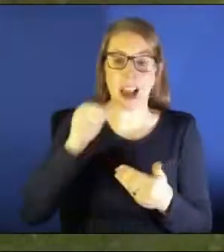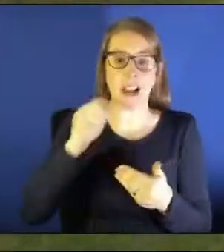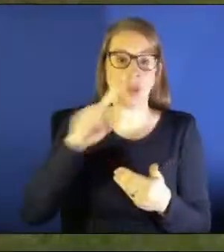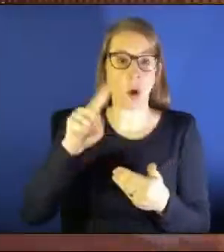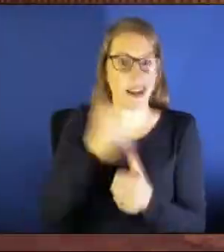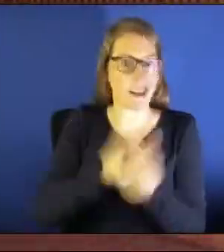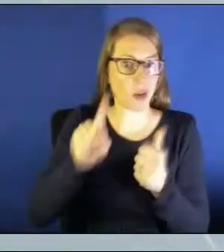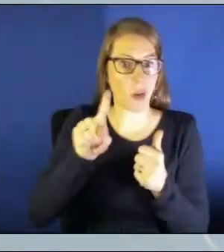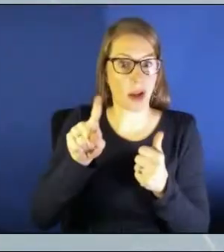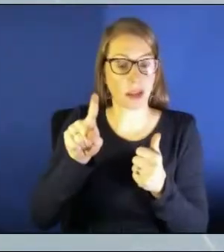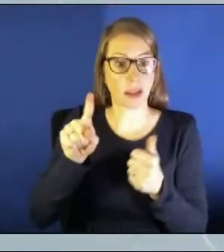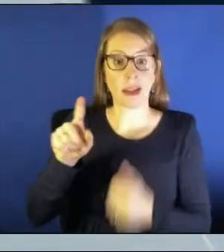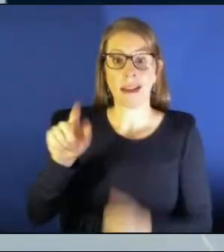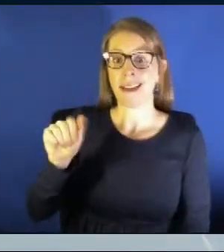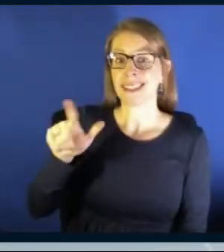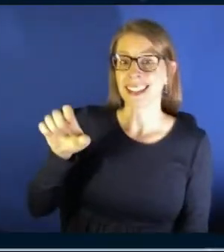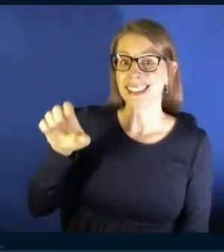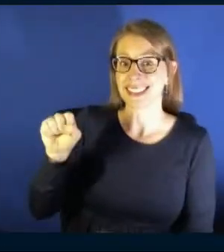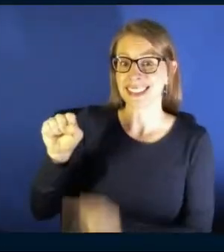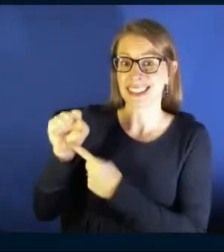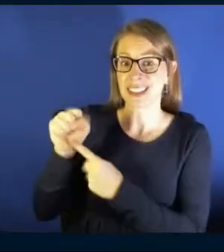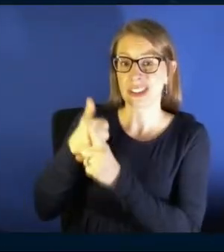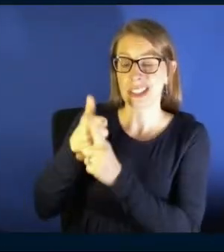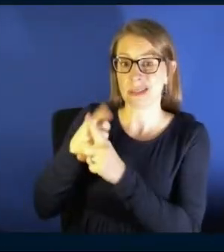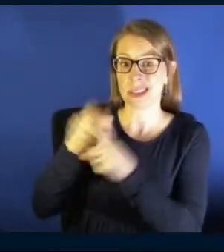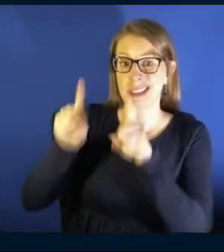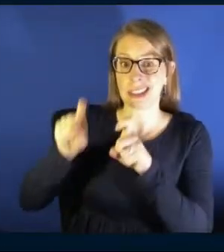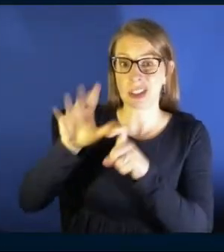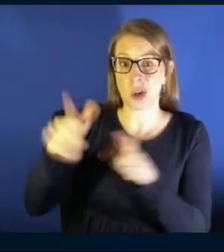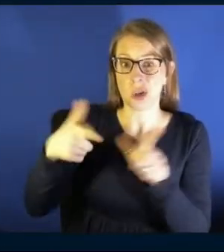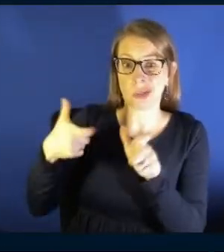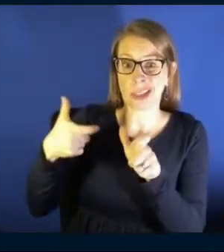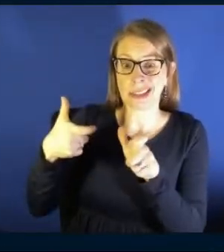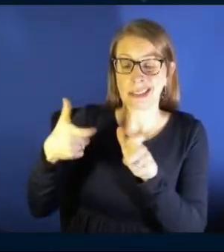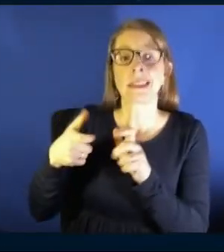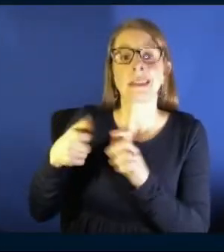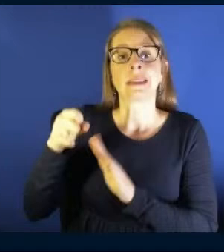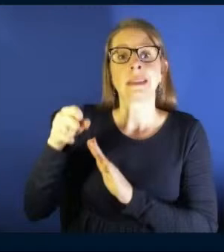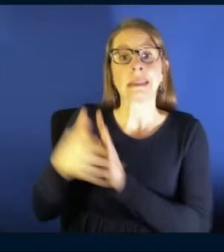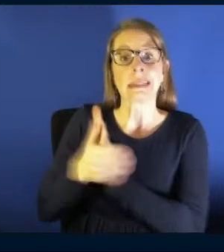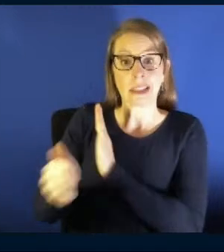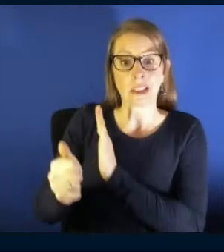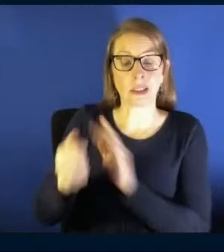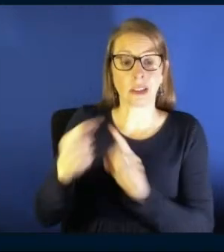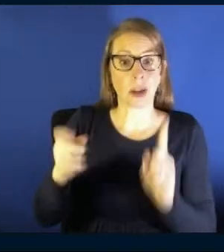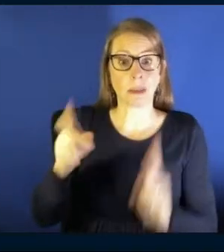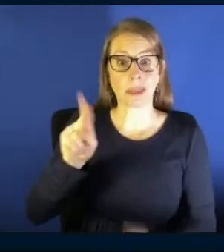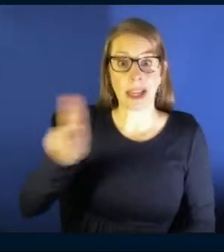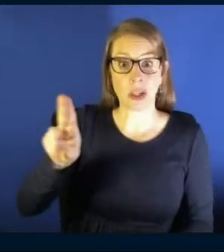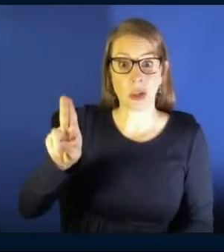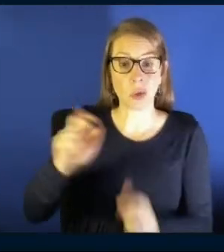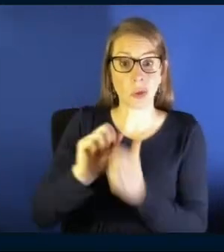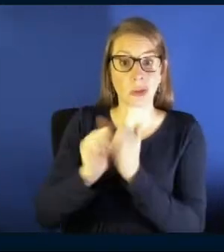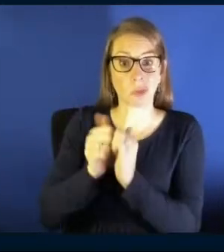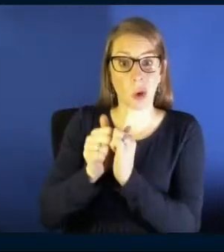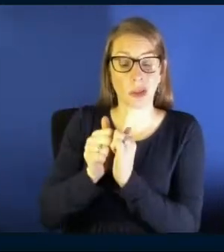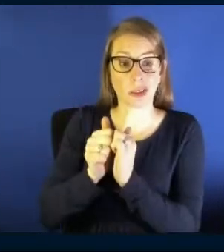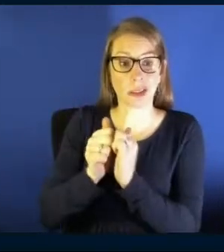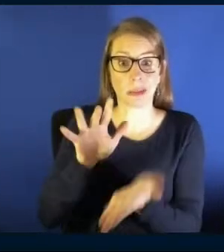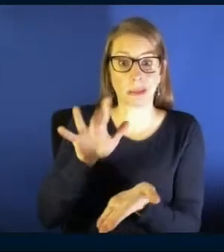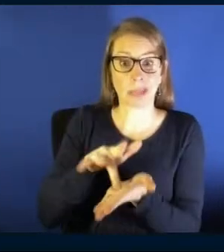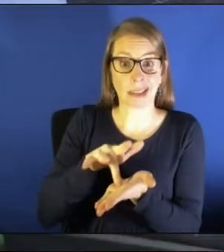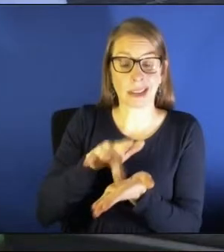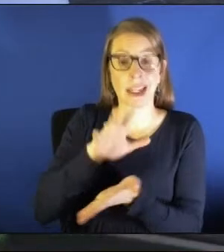skills through 3D technology offered at the University of Kansas Health System's Sports Medicine and Performance Center, and